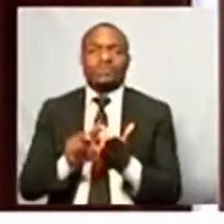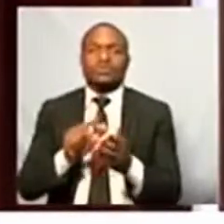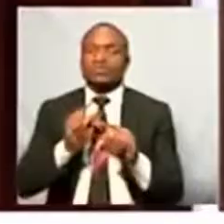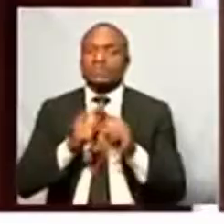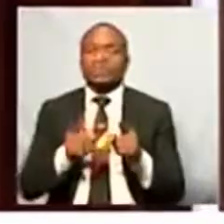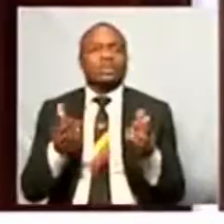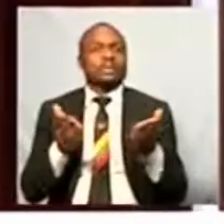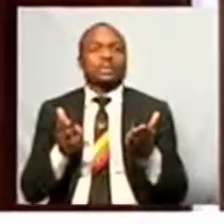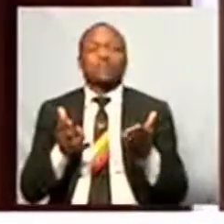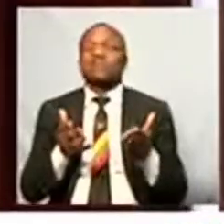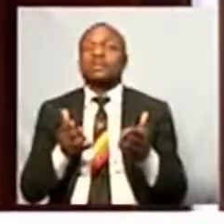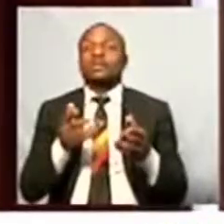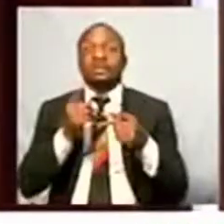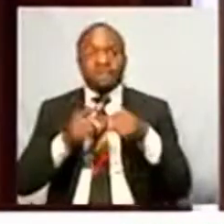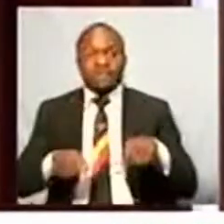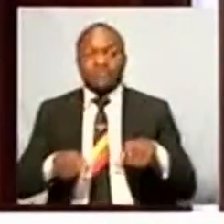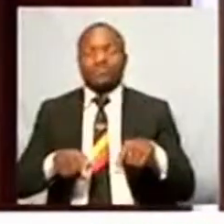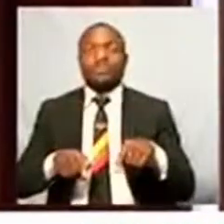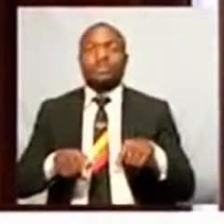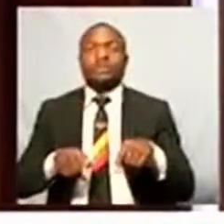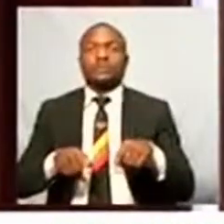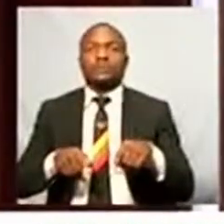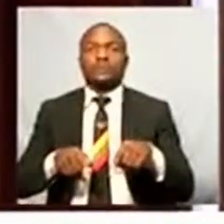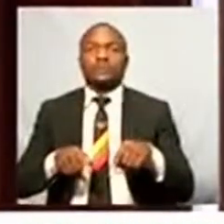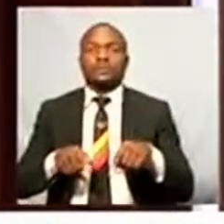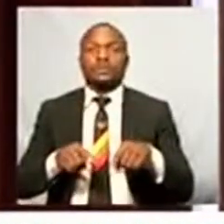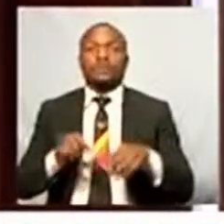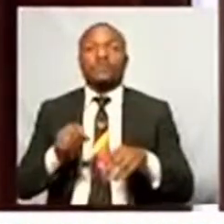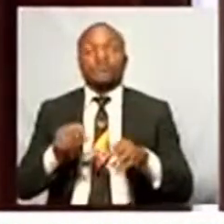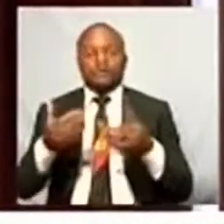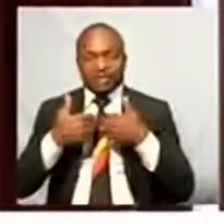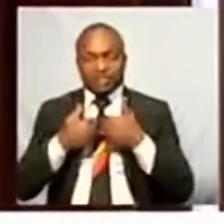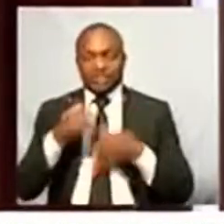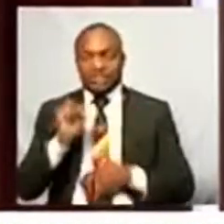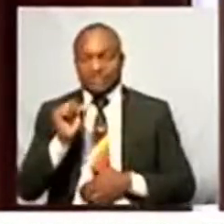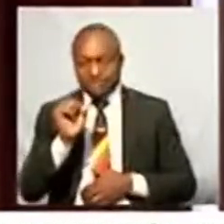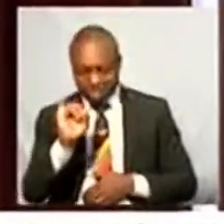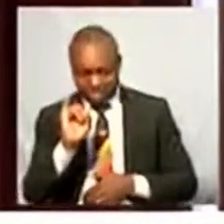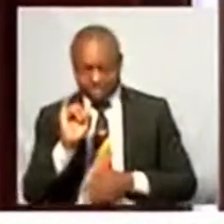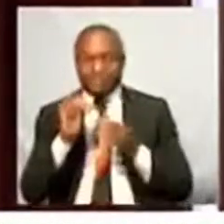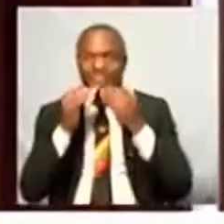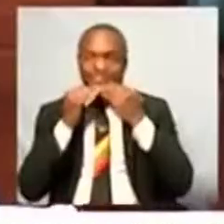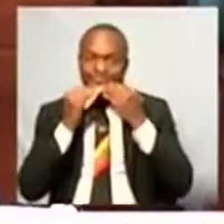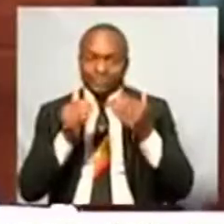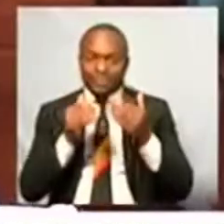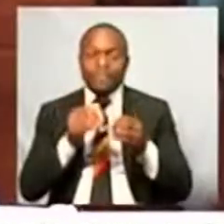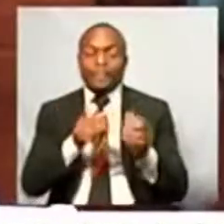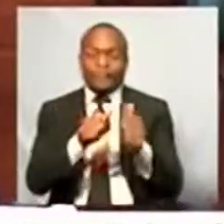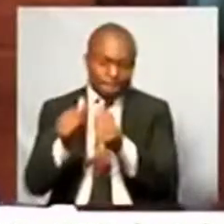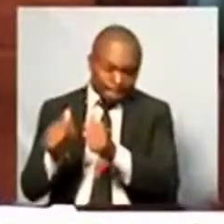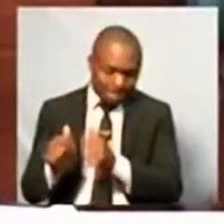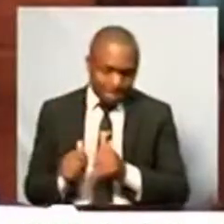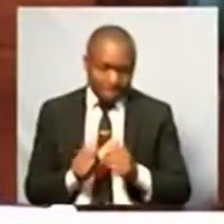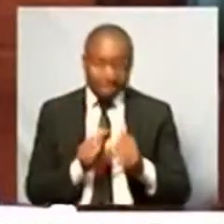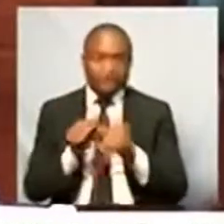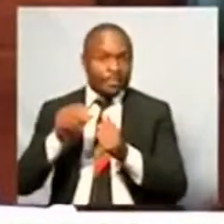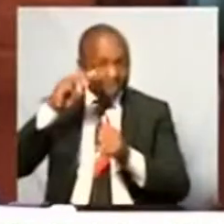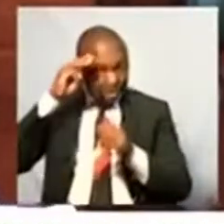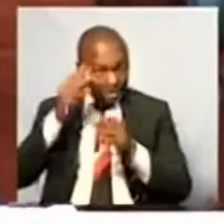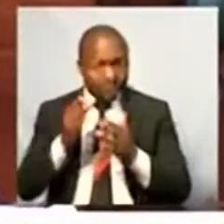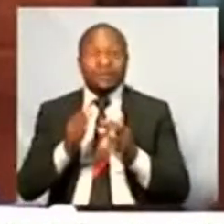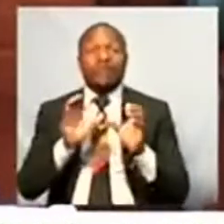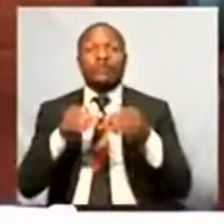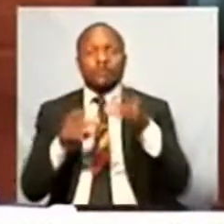been done in terms of operationalizing this act? Thank you. The Acting Minister of Community Development and